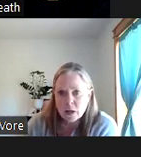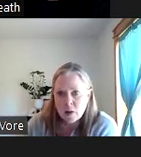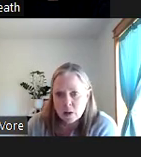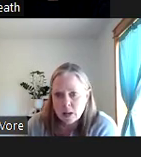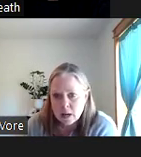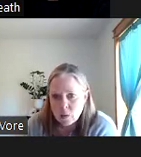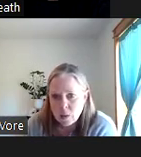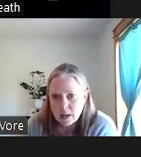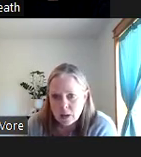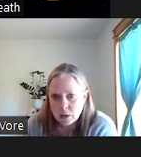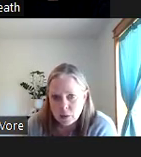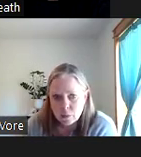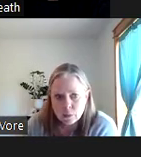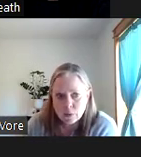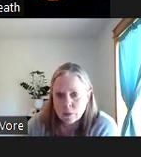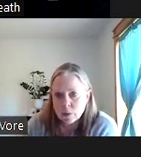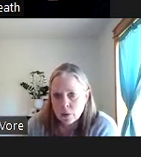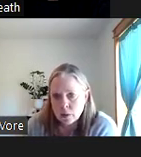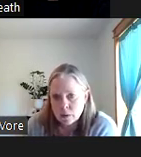Oh, and Tom, we can't quite hear you.